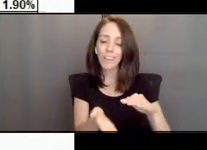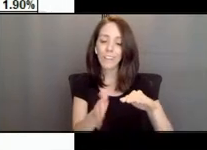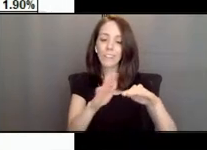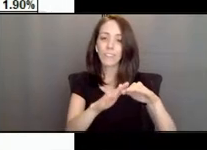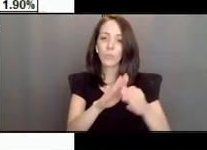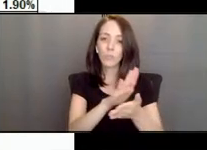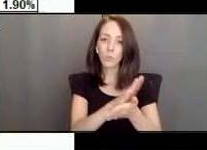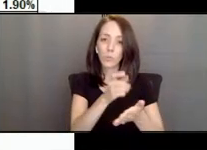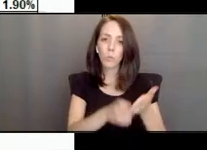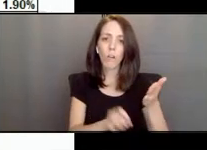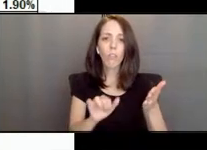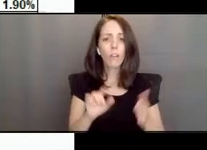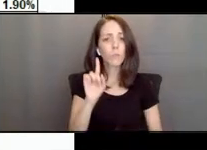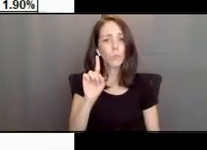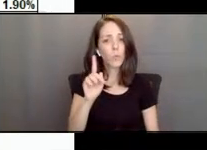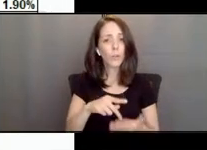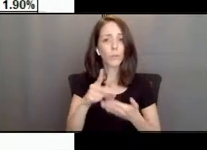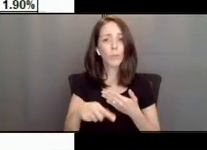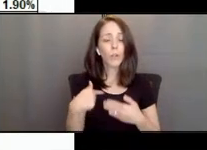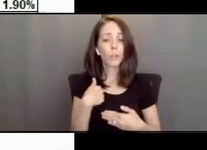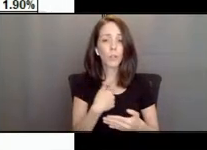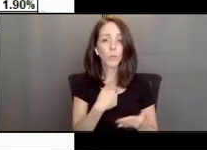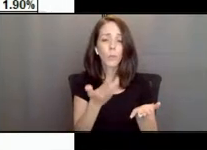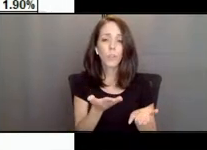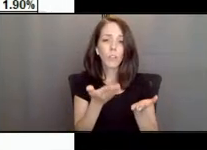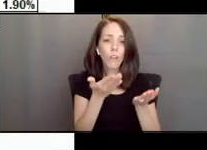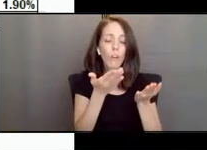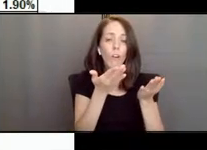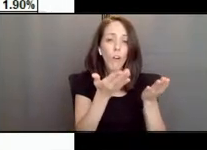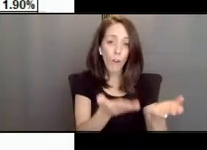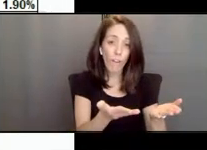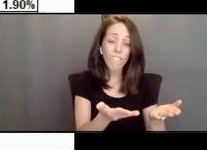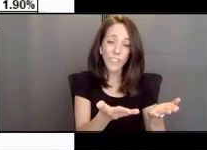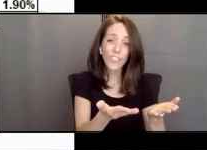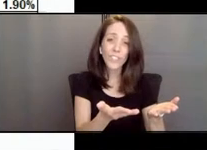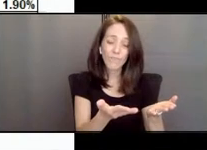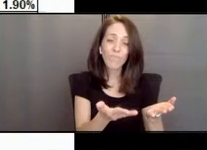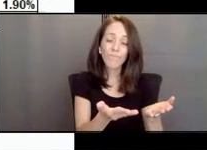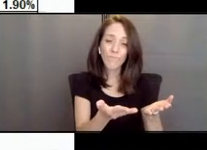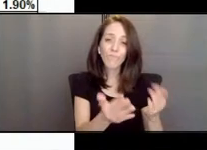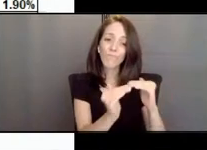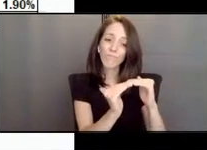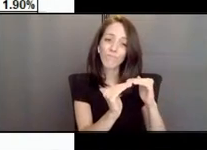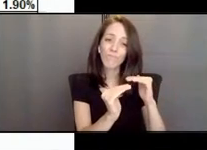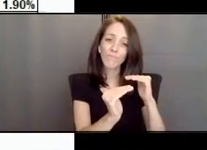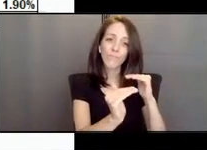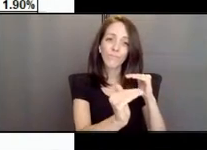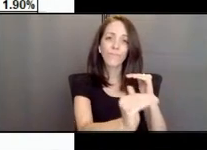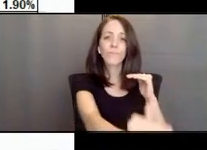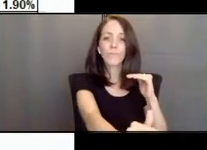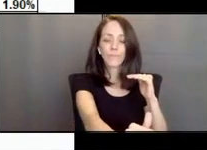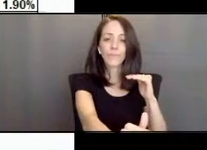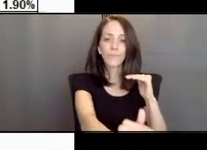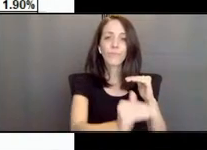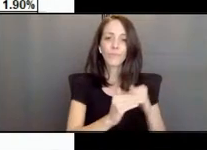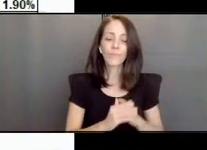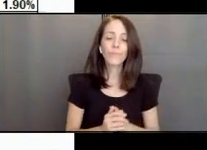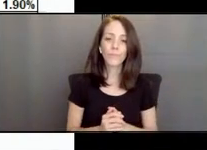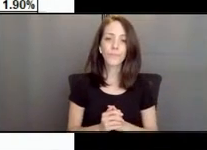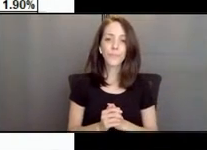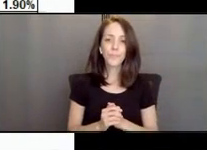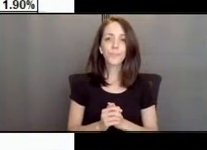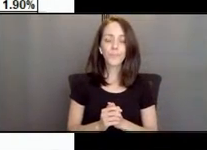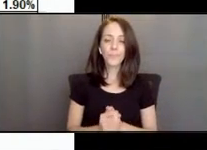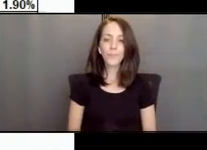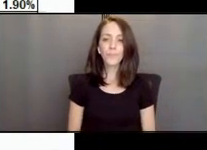has decreased the increase, if you will, and started to stabilize some of the tuition for programs that we've been able